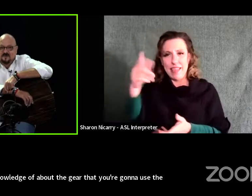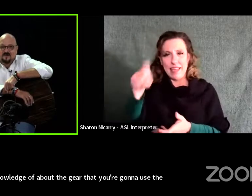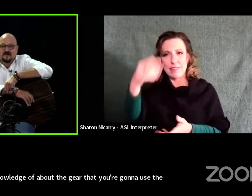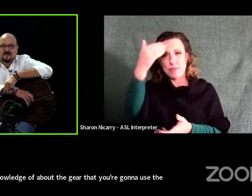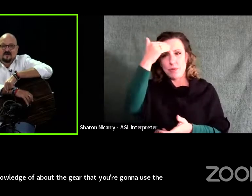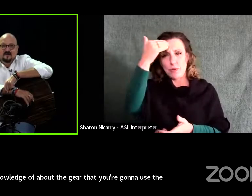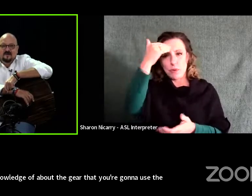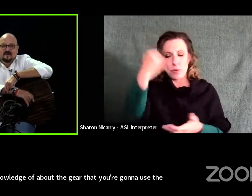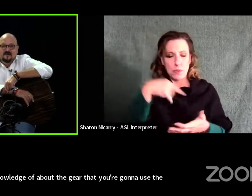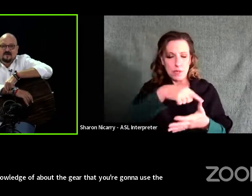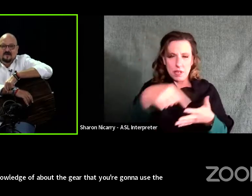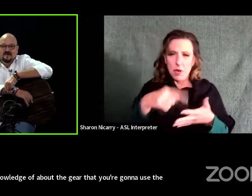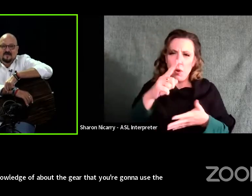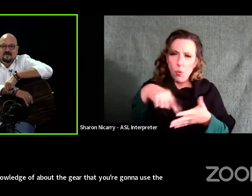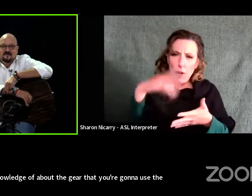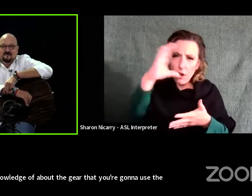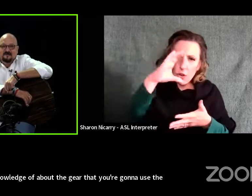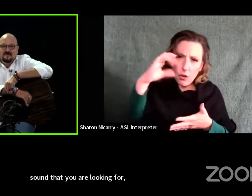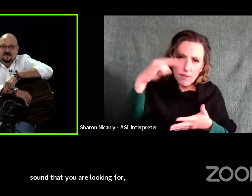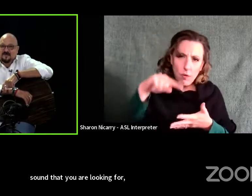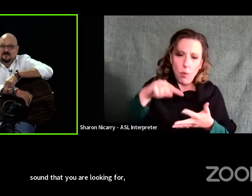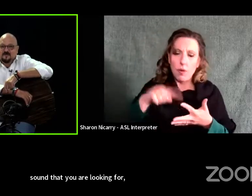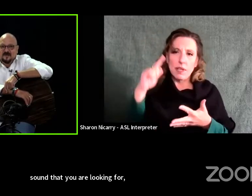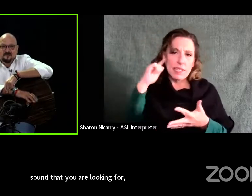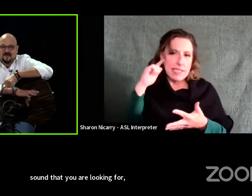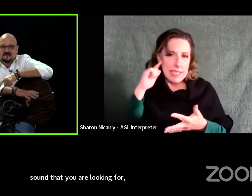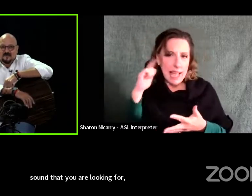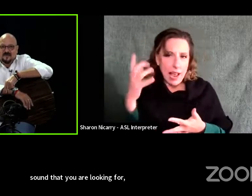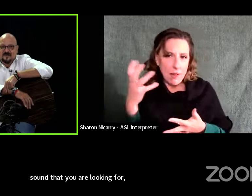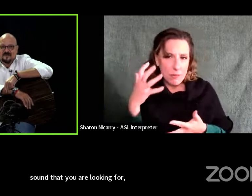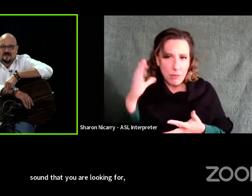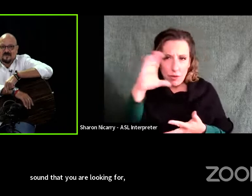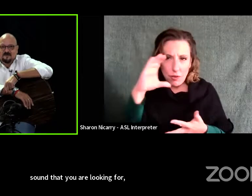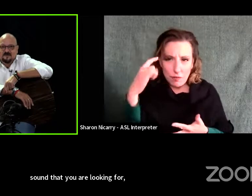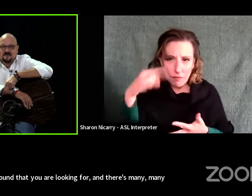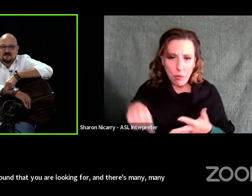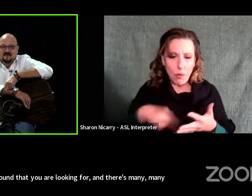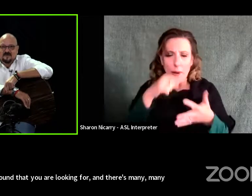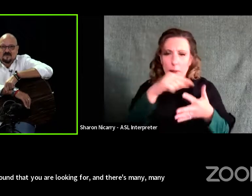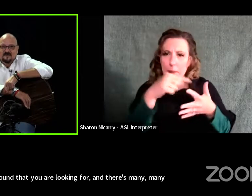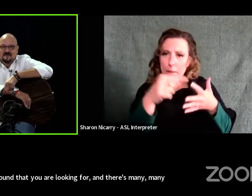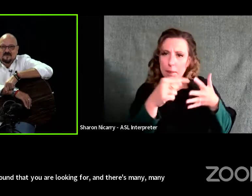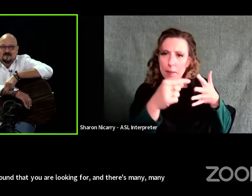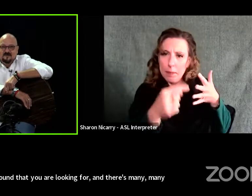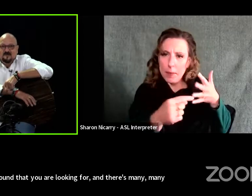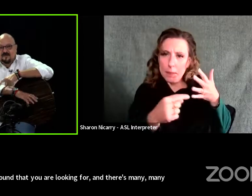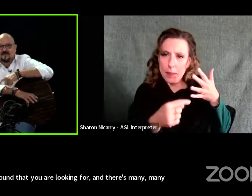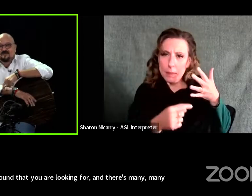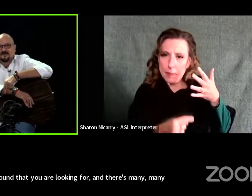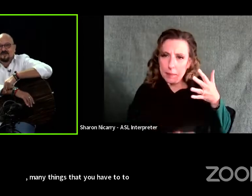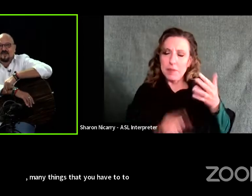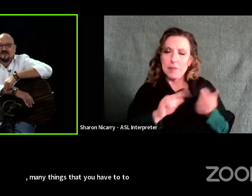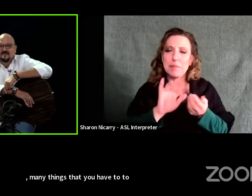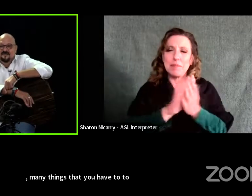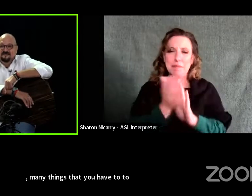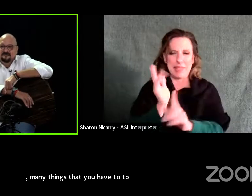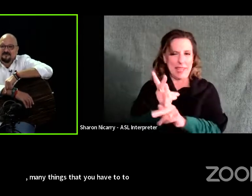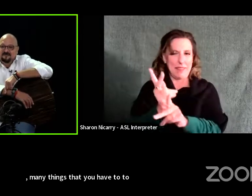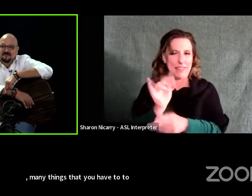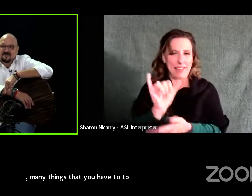looking for, and there's many things that you have to be careful on